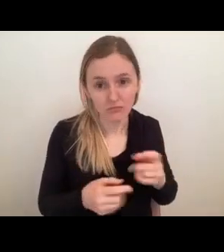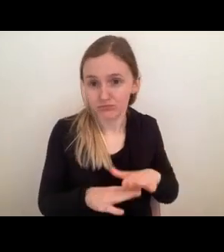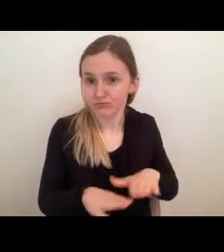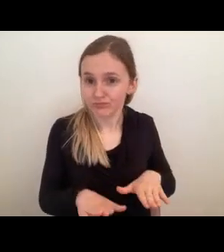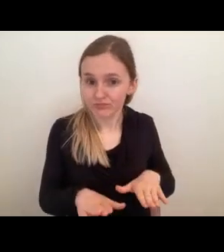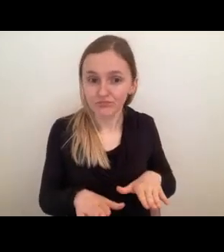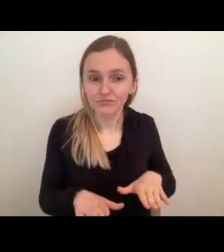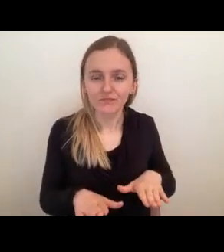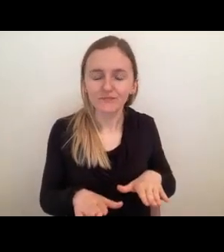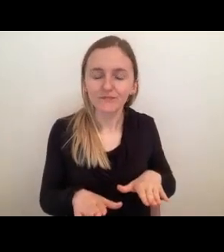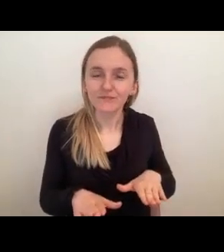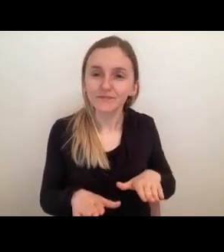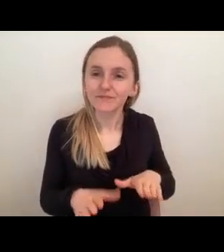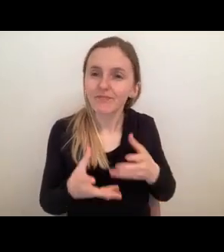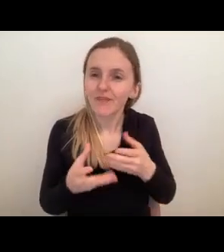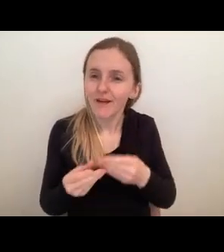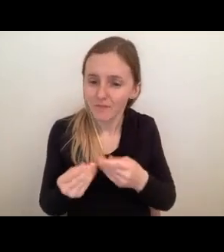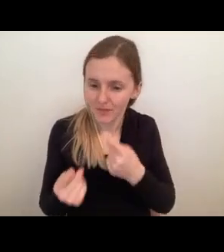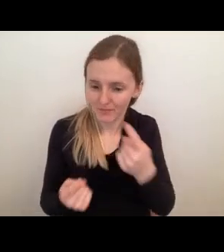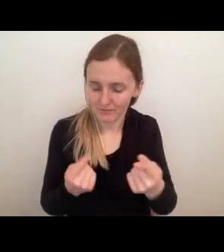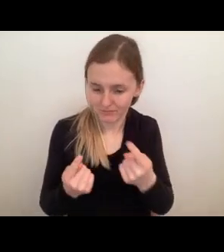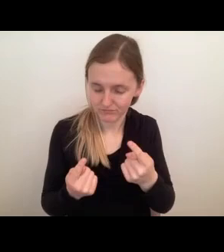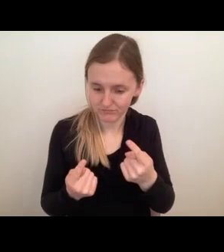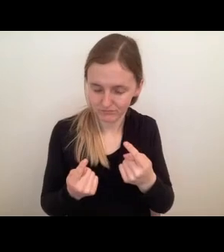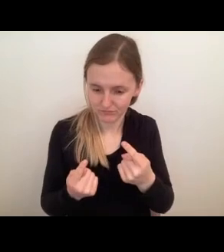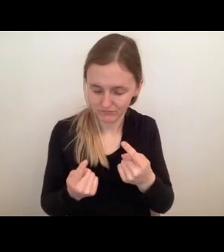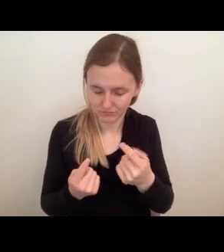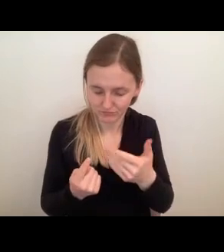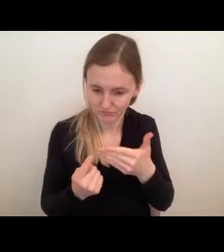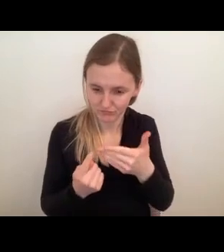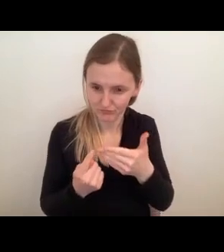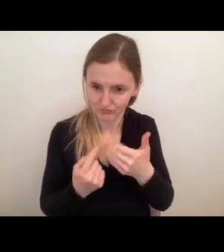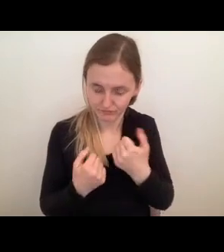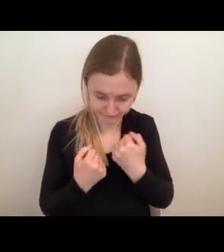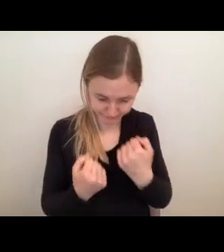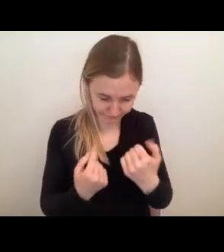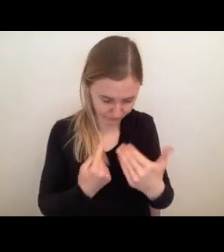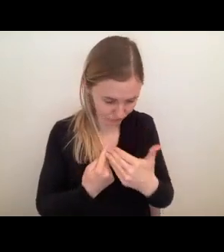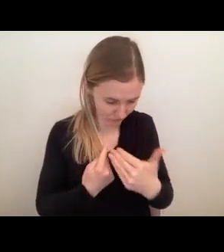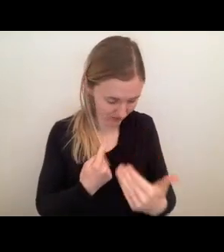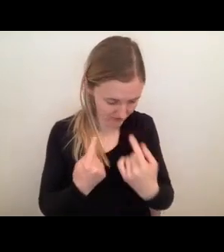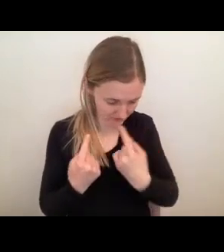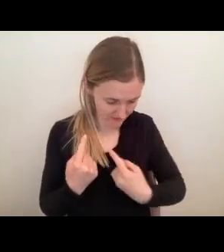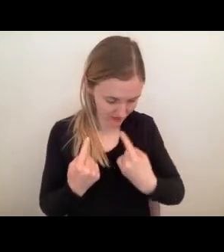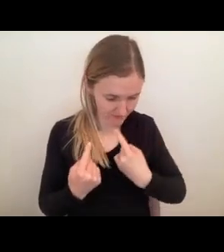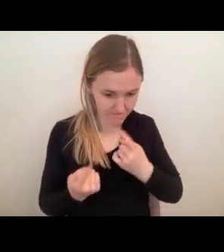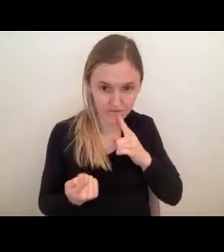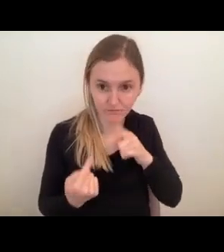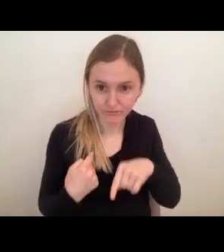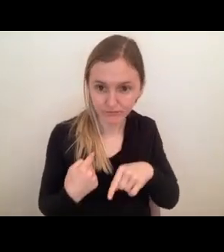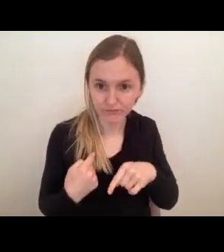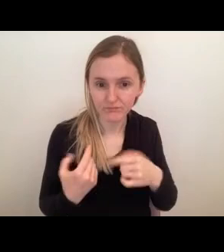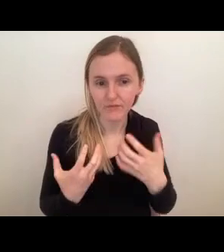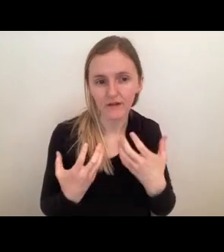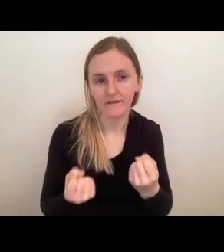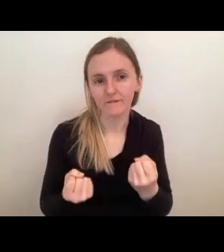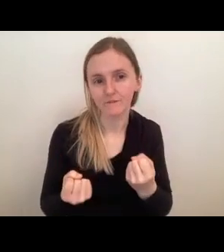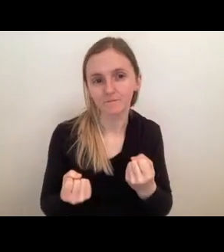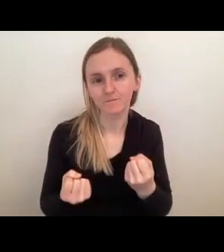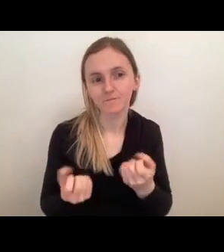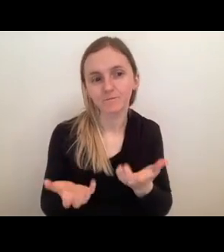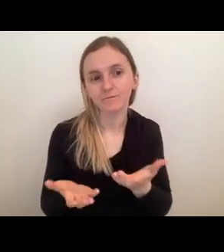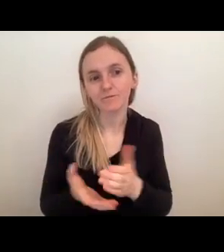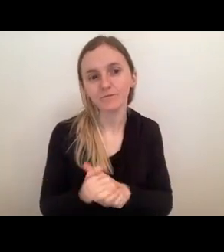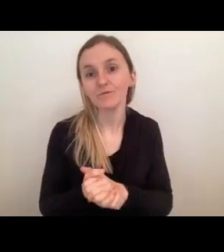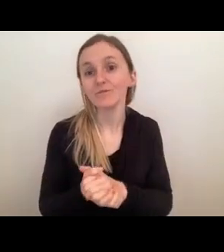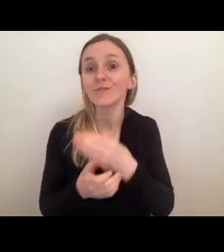recognise their own responses, recognise their own reactions. So for some of our young people, it might be that, you know, they